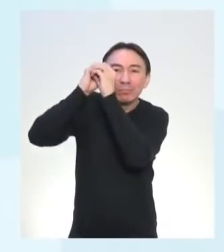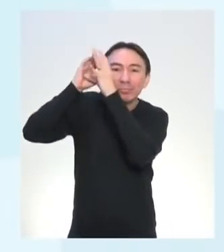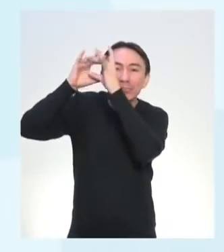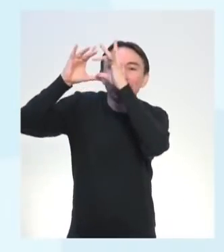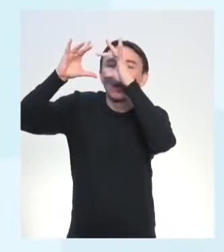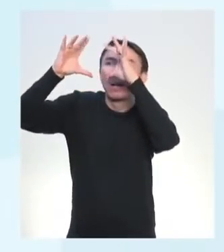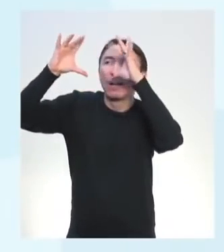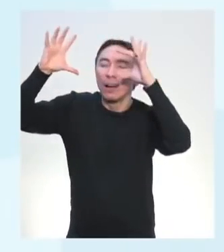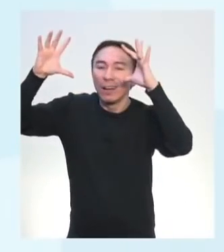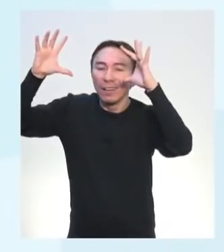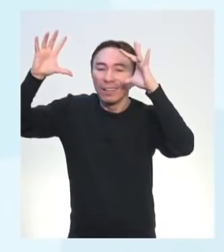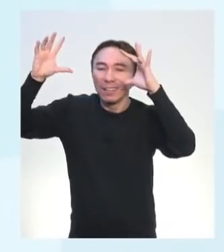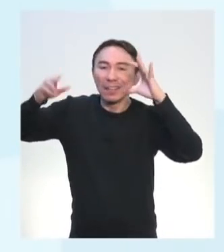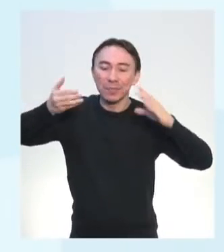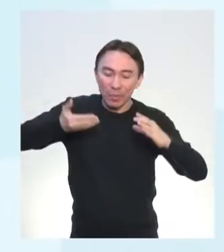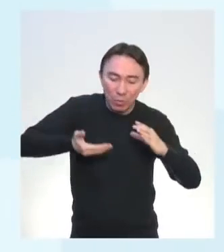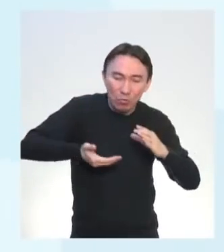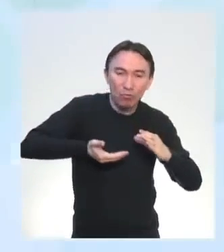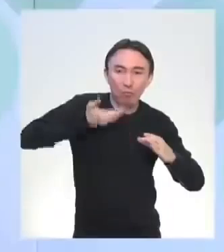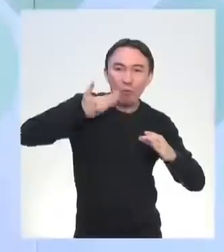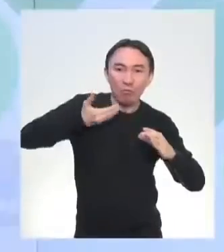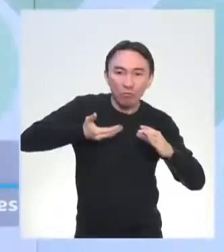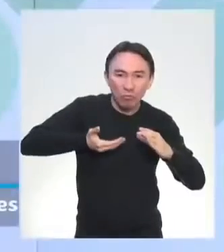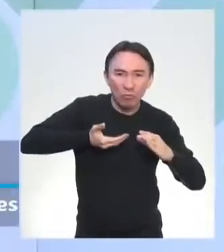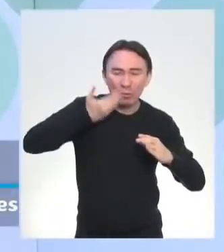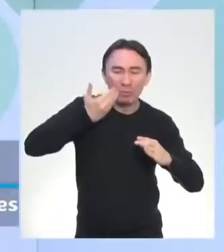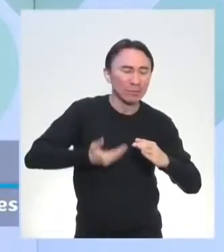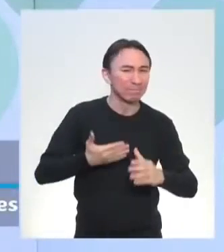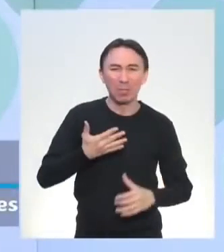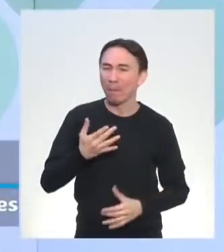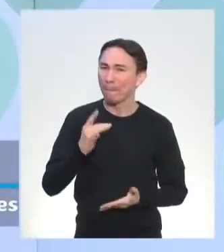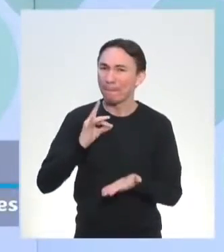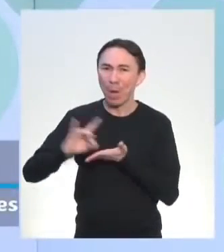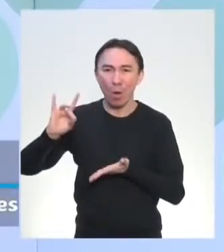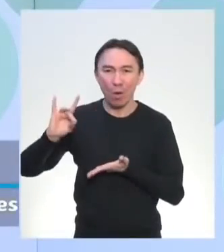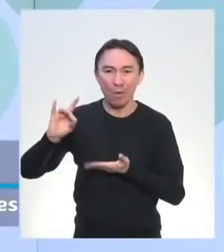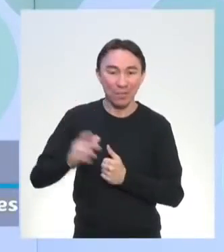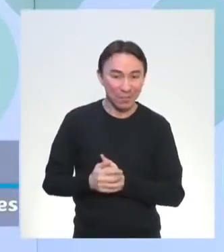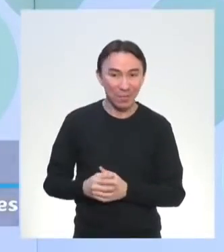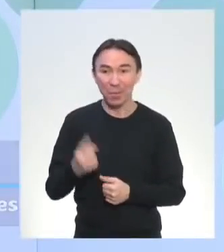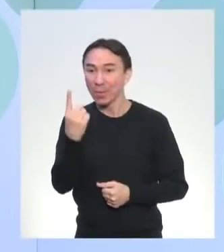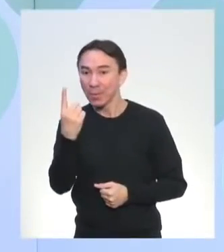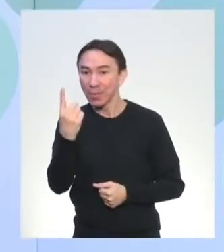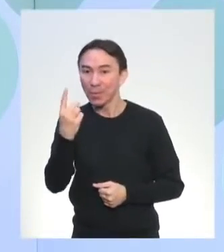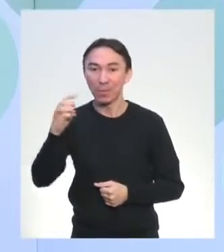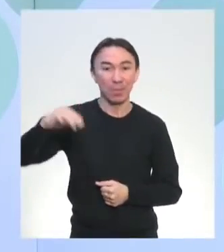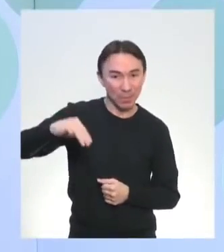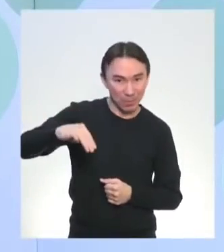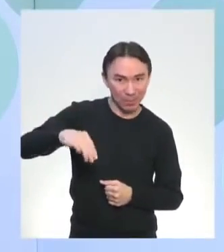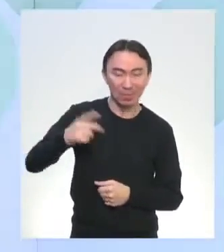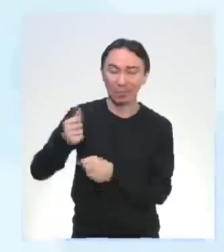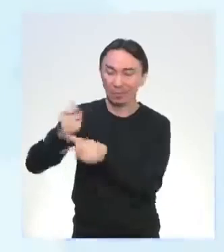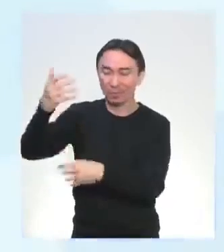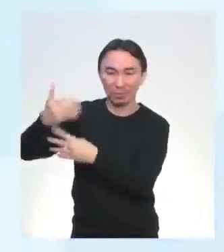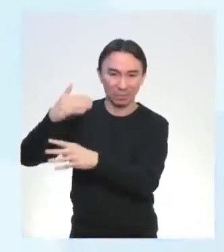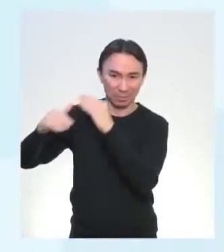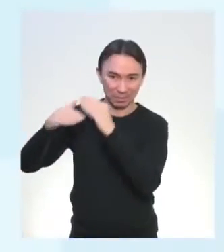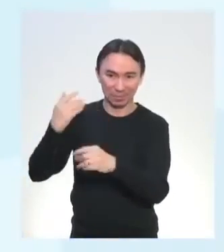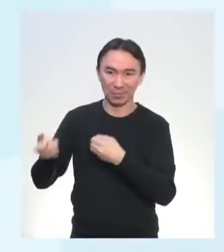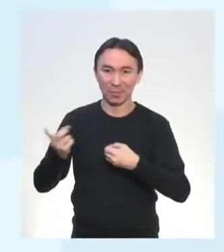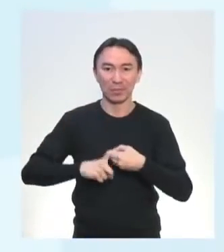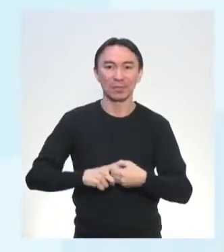Odeio sopa, é uma marca registrada da Mafalda. 1 minutinho e vocês mandam a resposta e a gente já